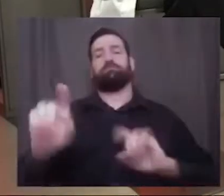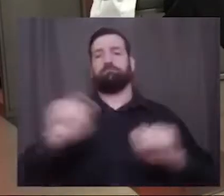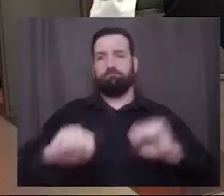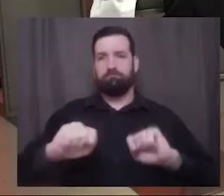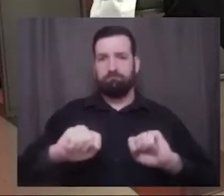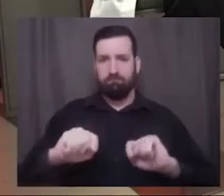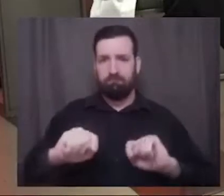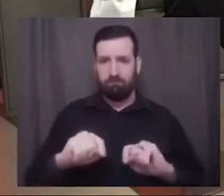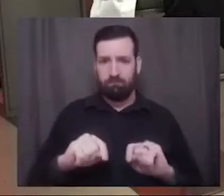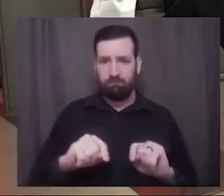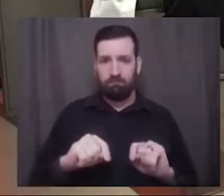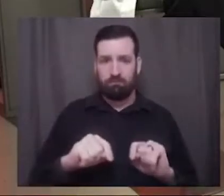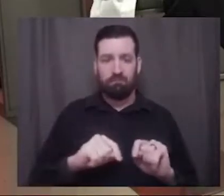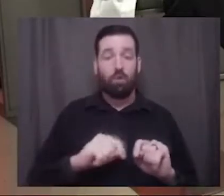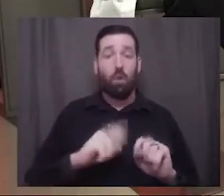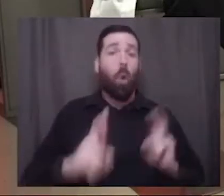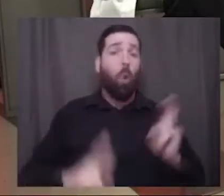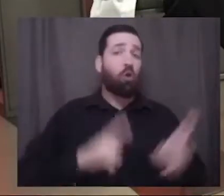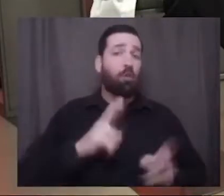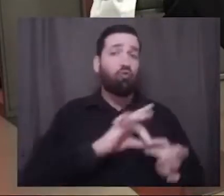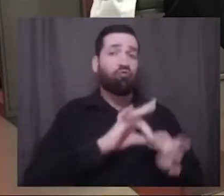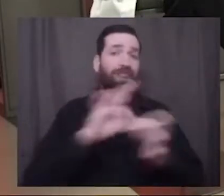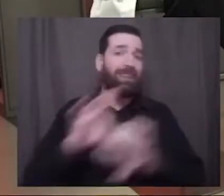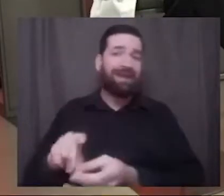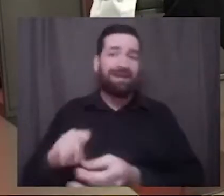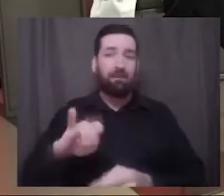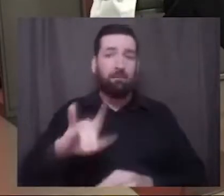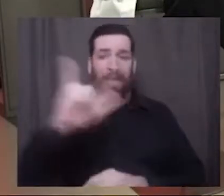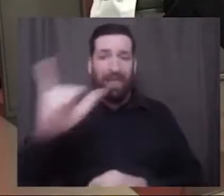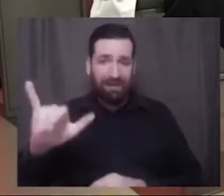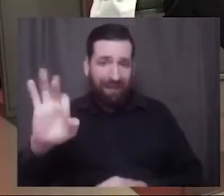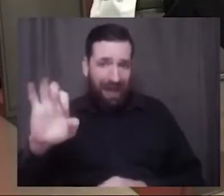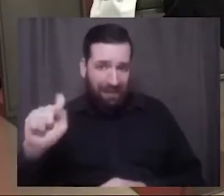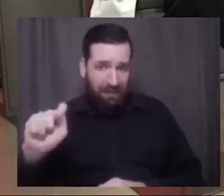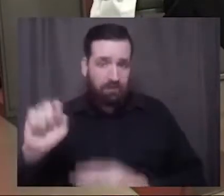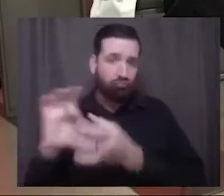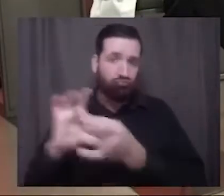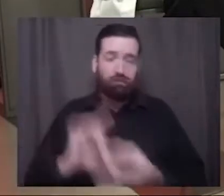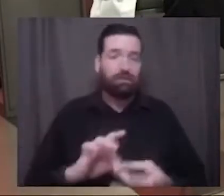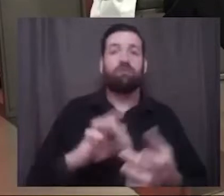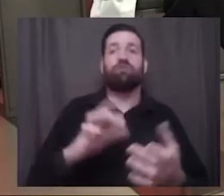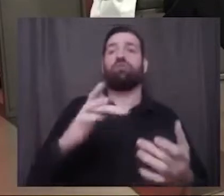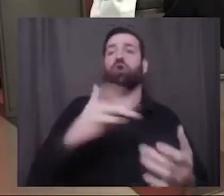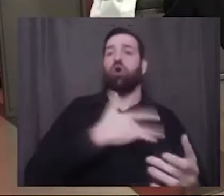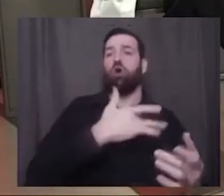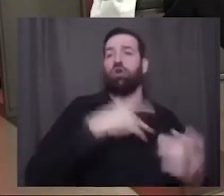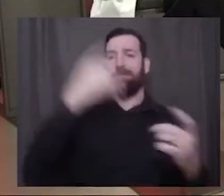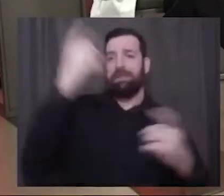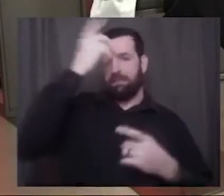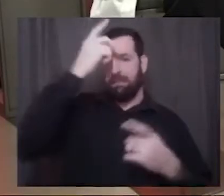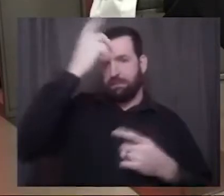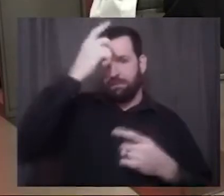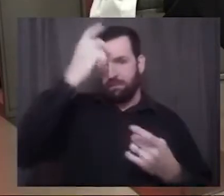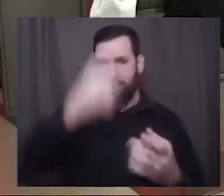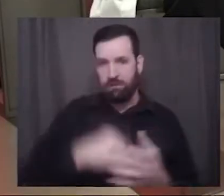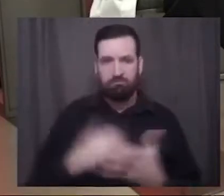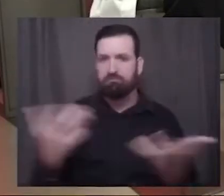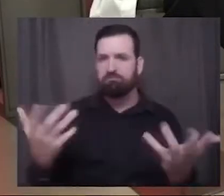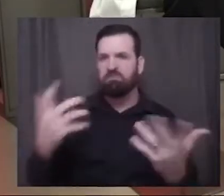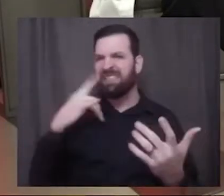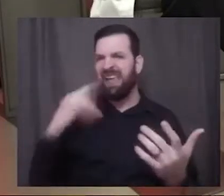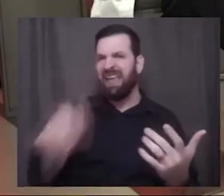related belly fat a risk for heart disease or other disease, and what do we do about it? Hormone related belly fat, what's that? I think Who they're wants to go